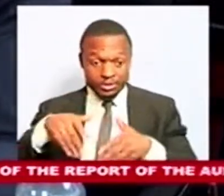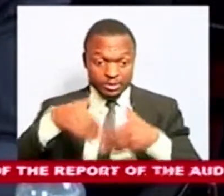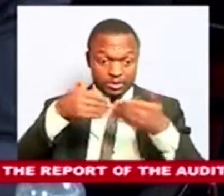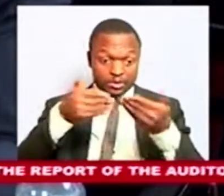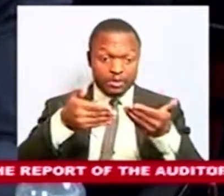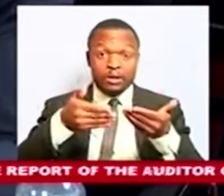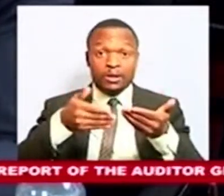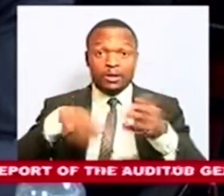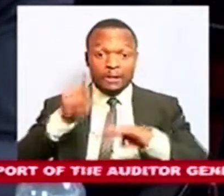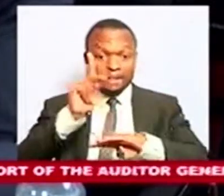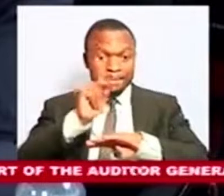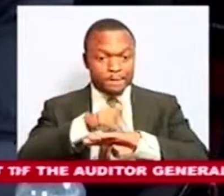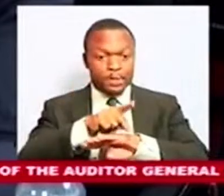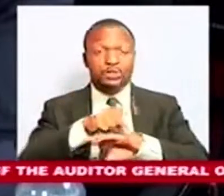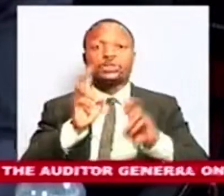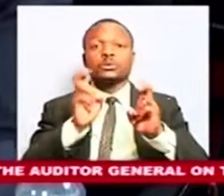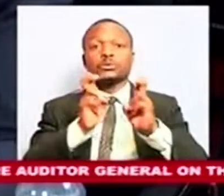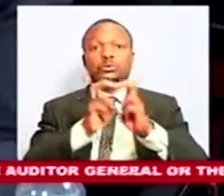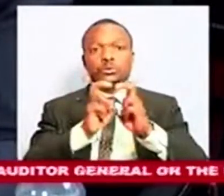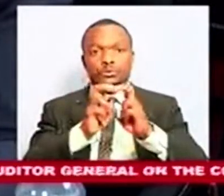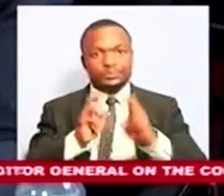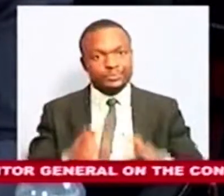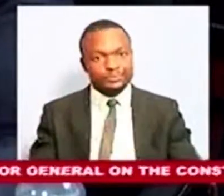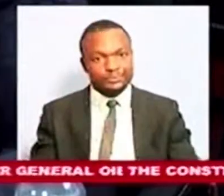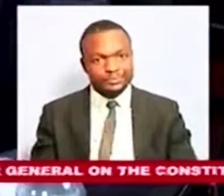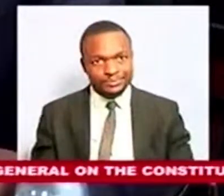project contract.